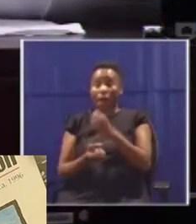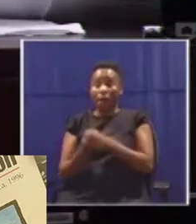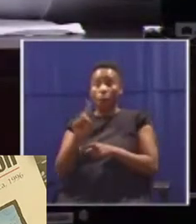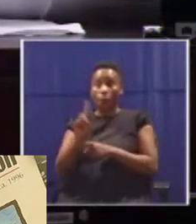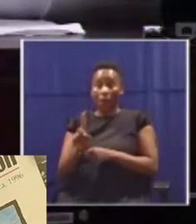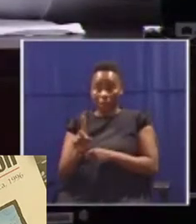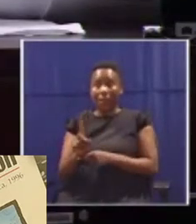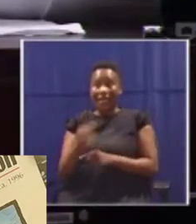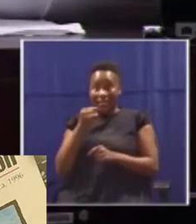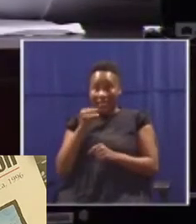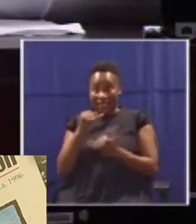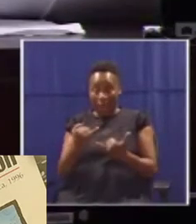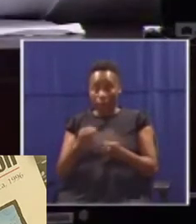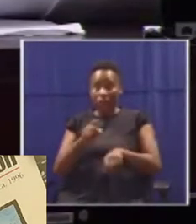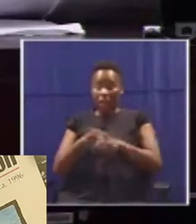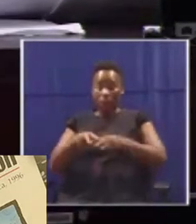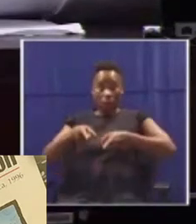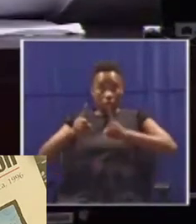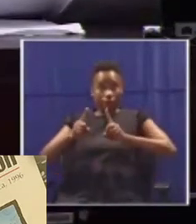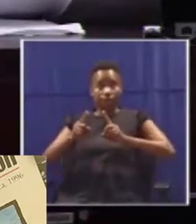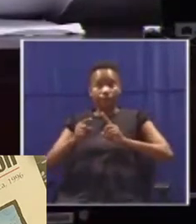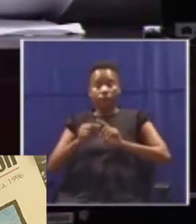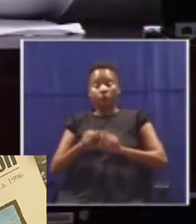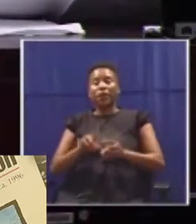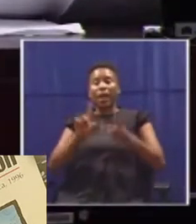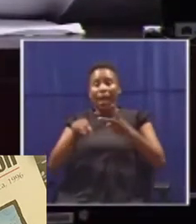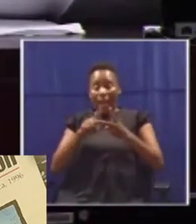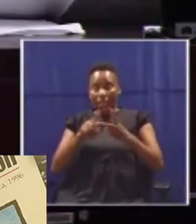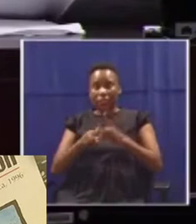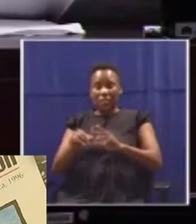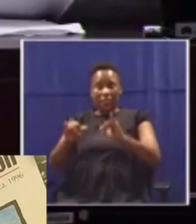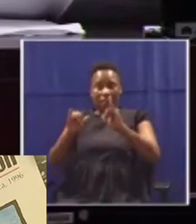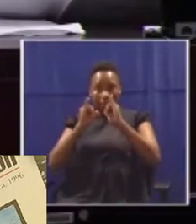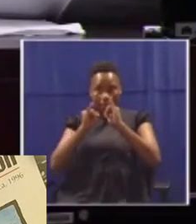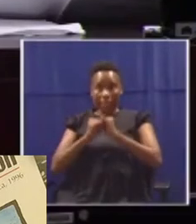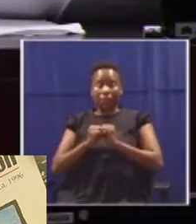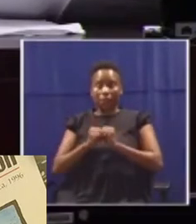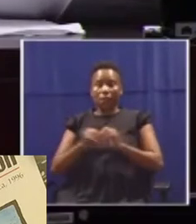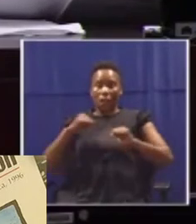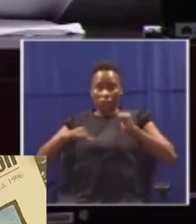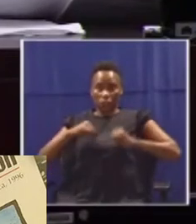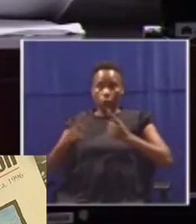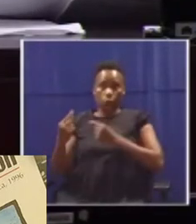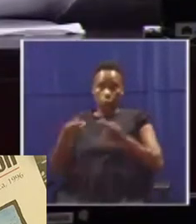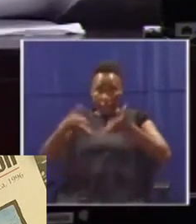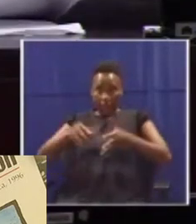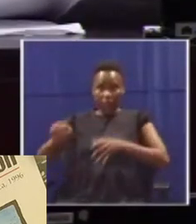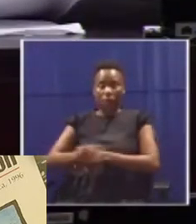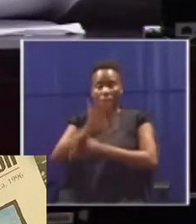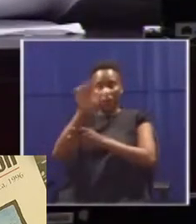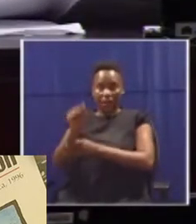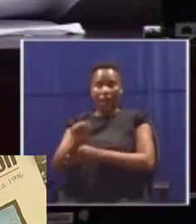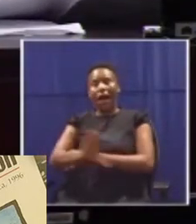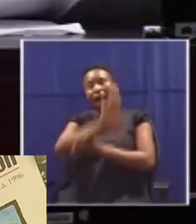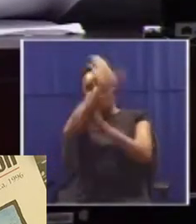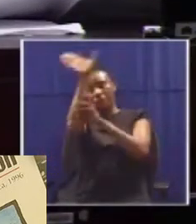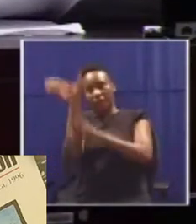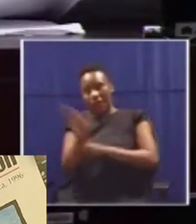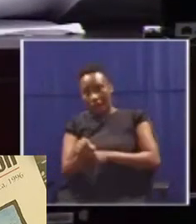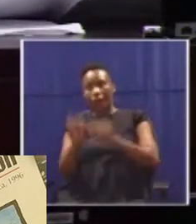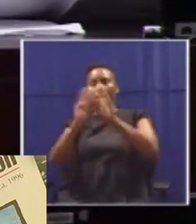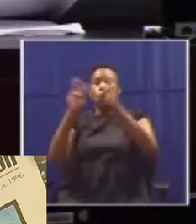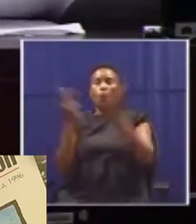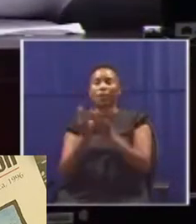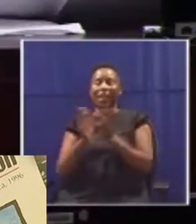our decisive action to advance women's rights in South Africa, Africa, and the world, and how everything we have done up